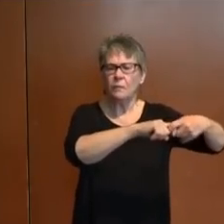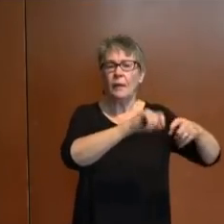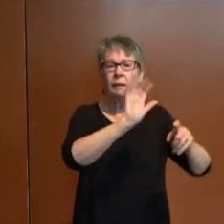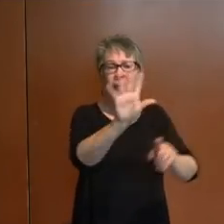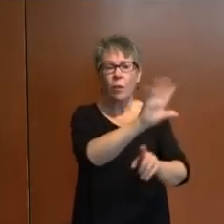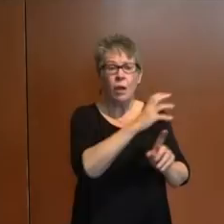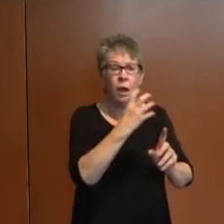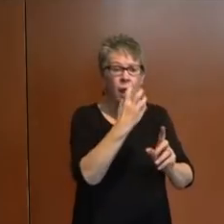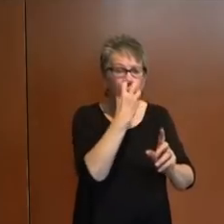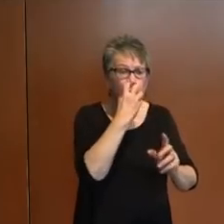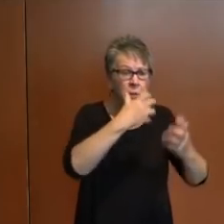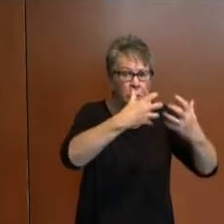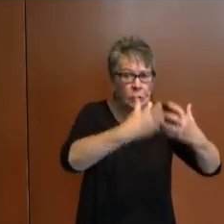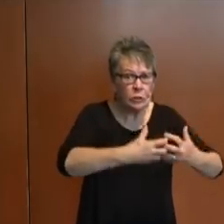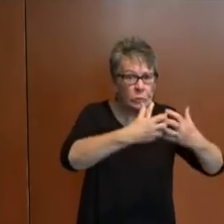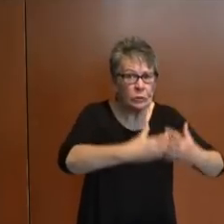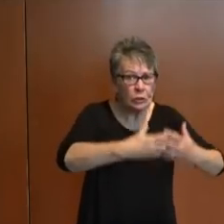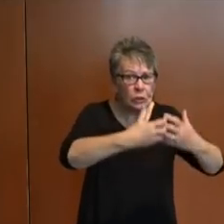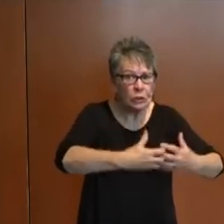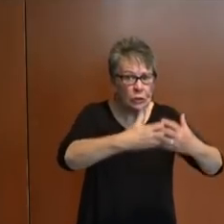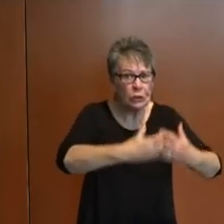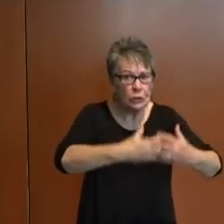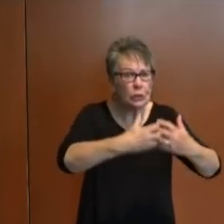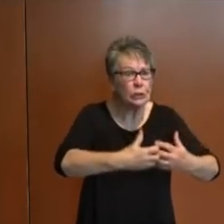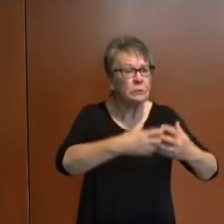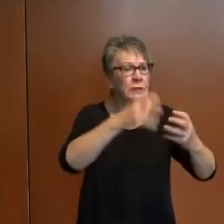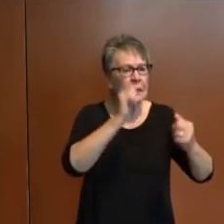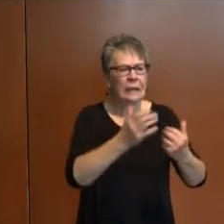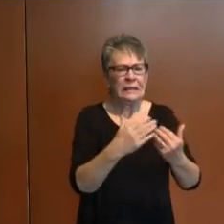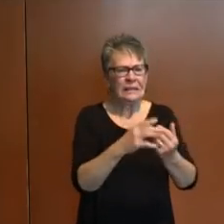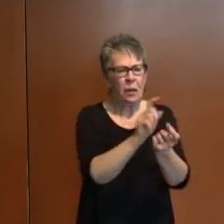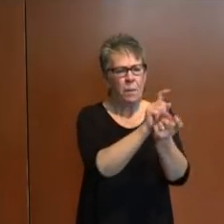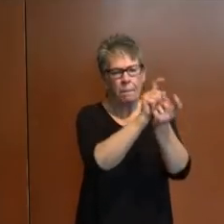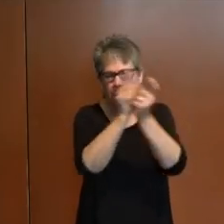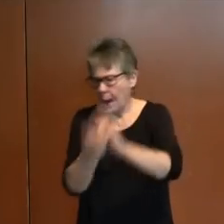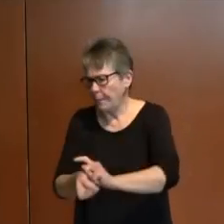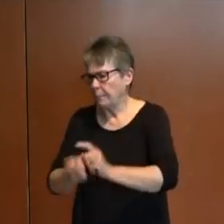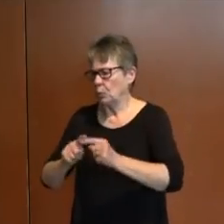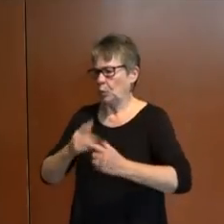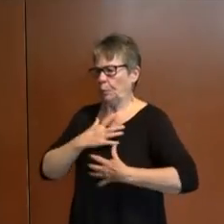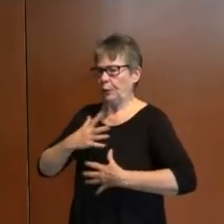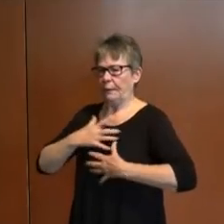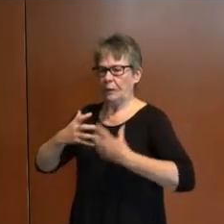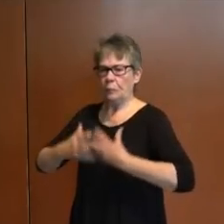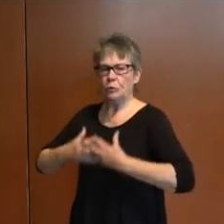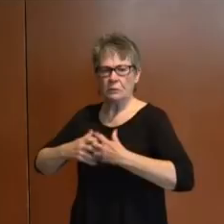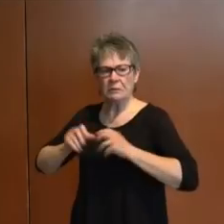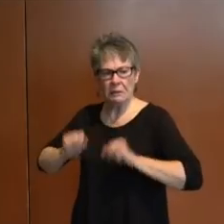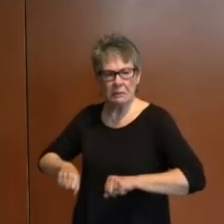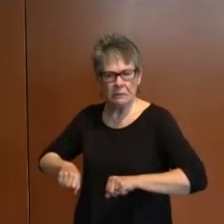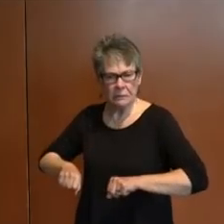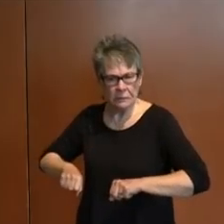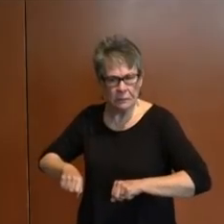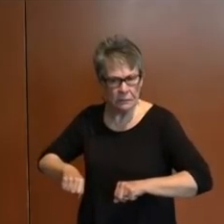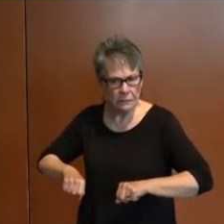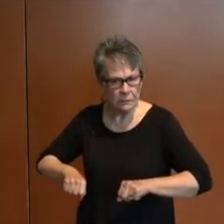ventilators, which can easily be converted to ventilators that we can use in ICUs. And we have over 1,000, by the way,